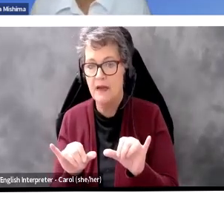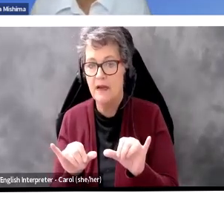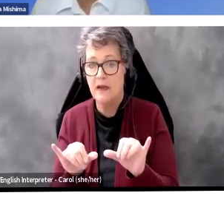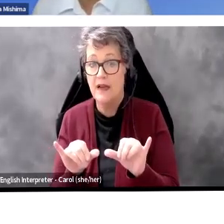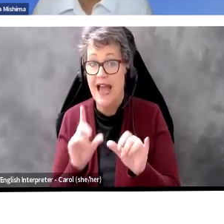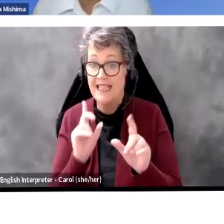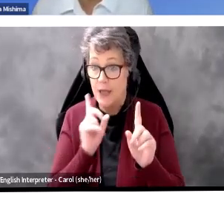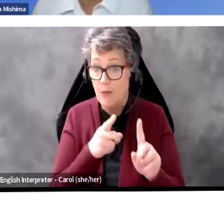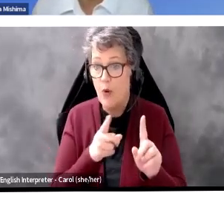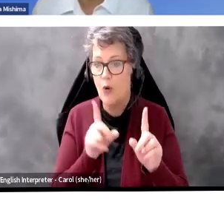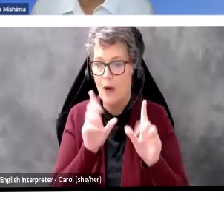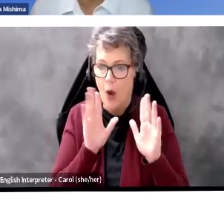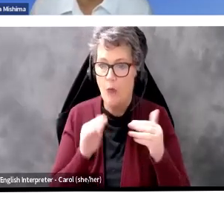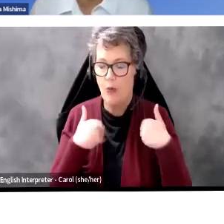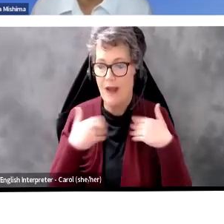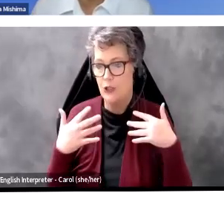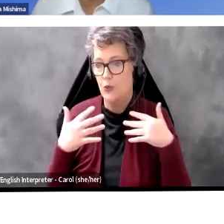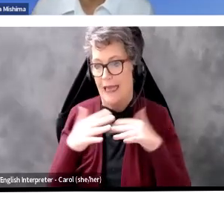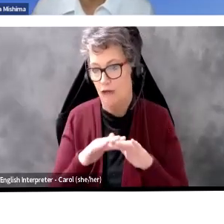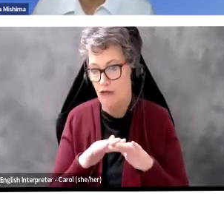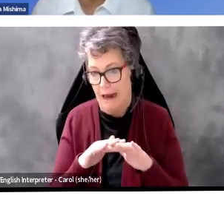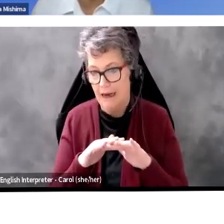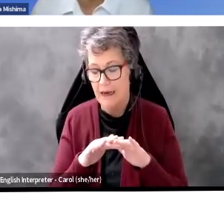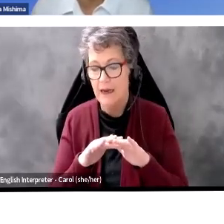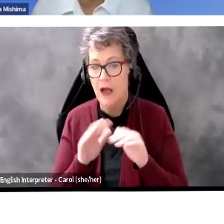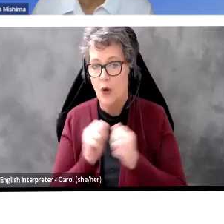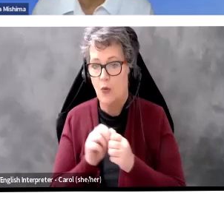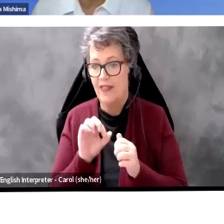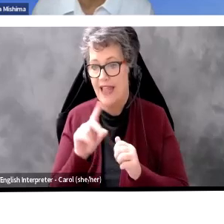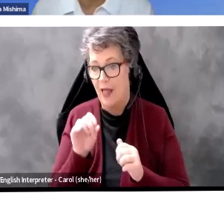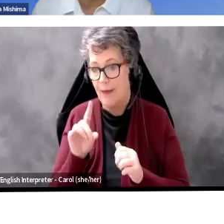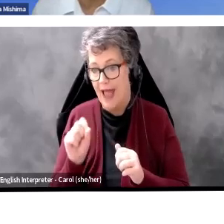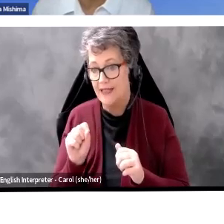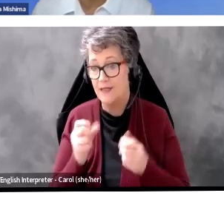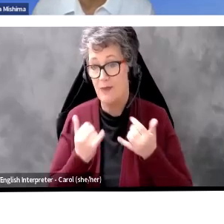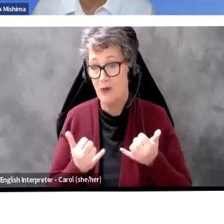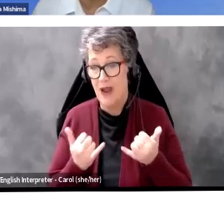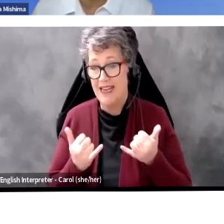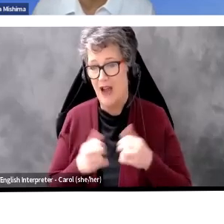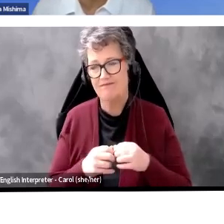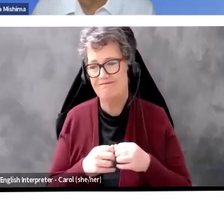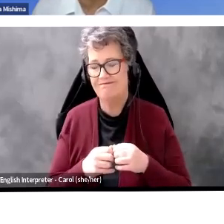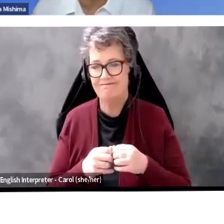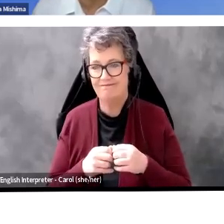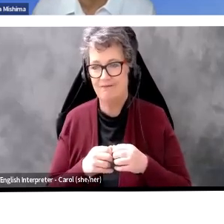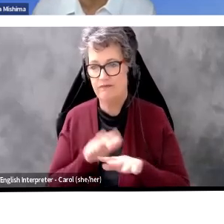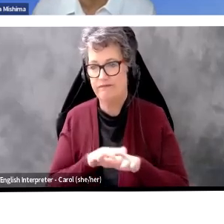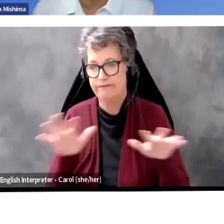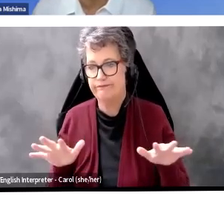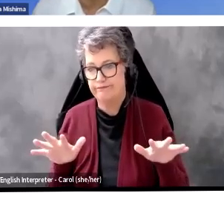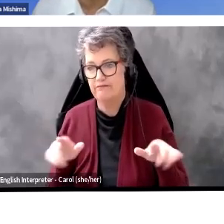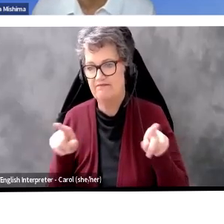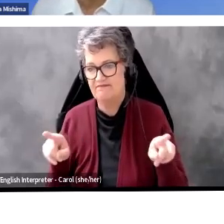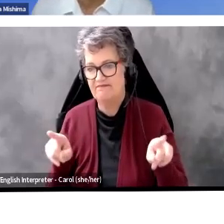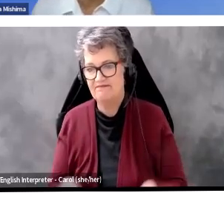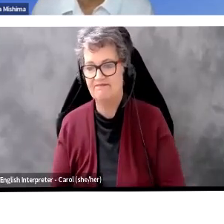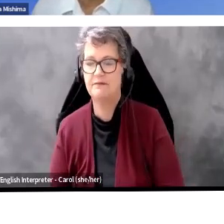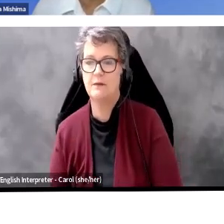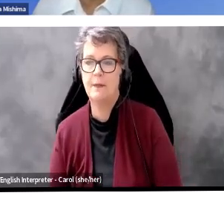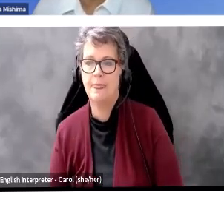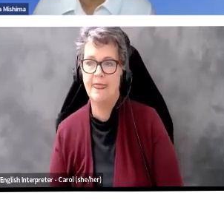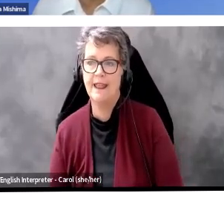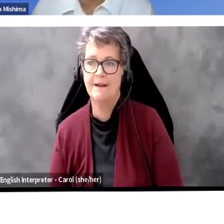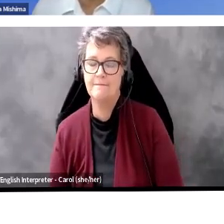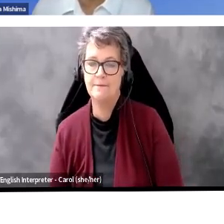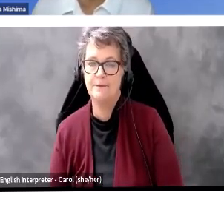point, we hope to kind of integrate with CALPADS, but at this point, the differences aren't too much.